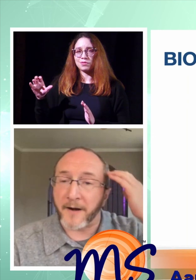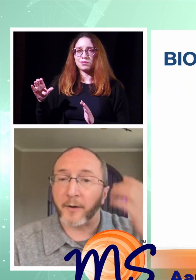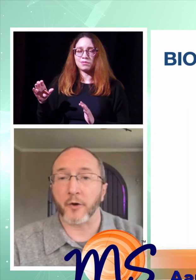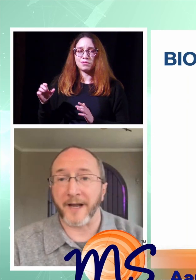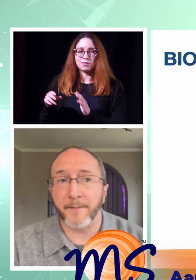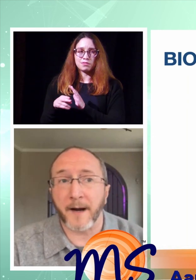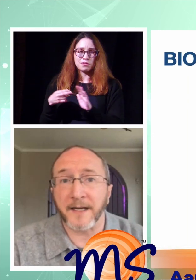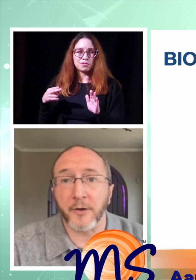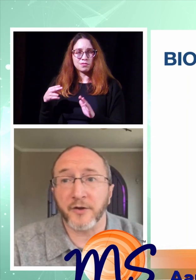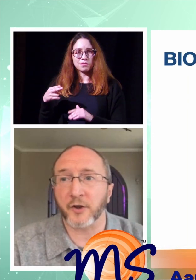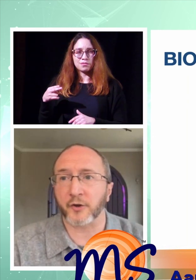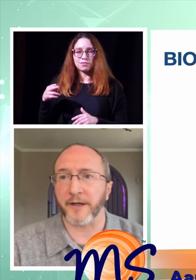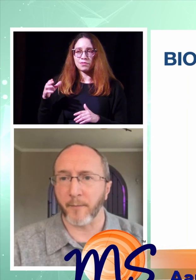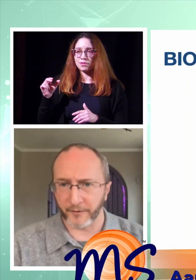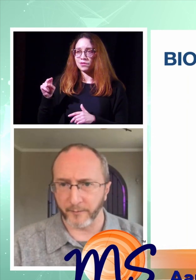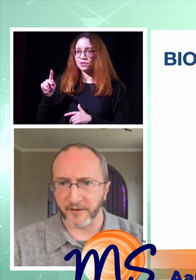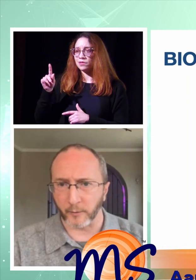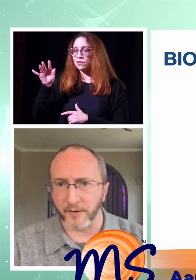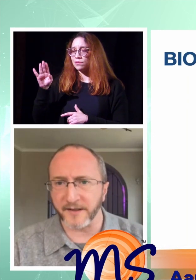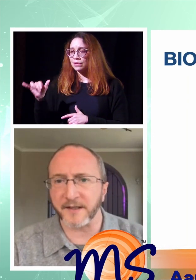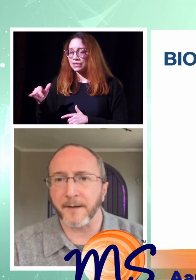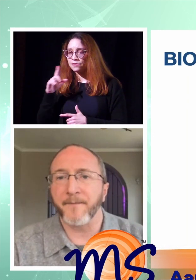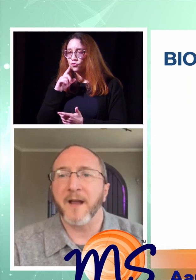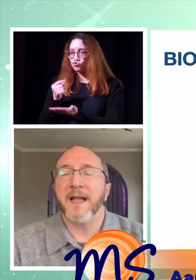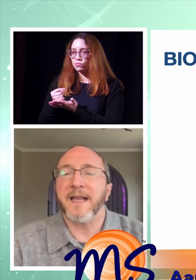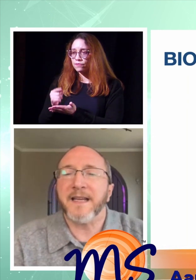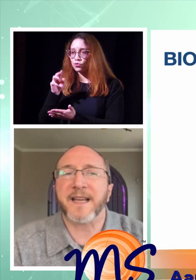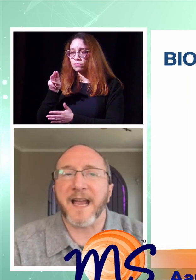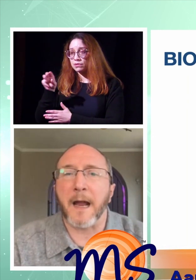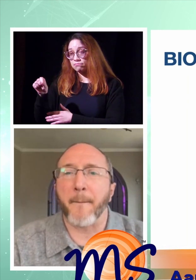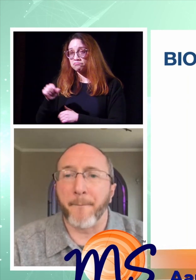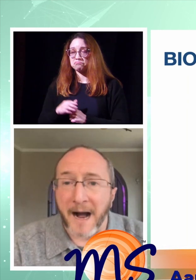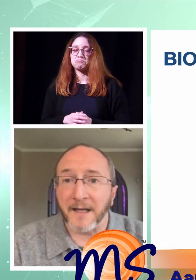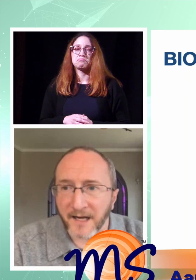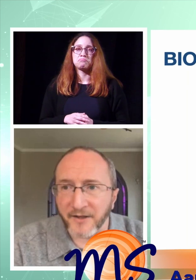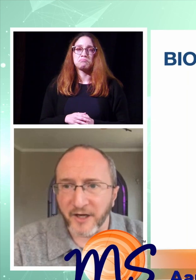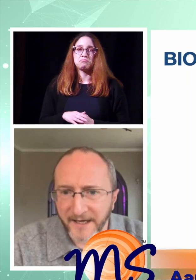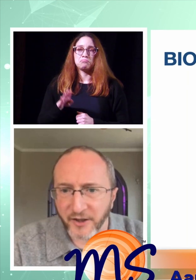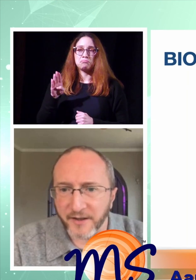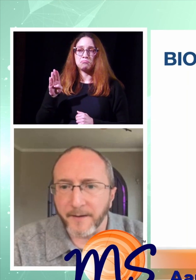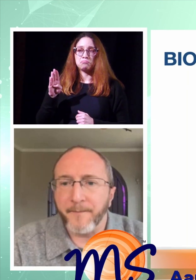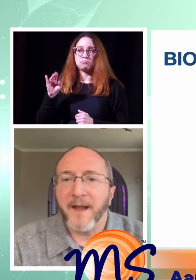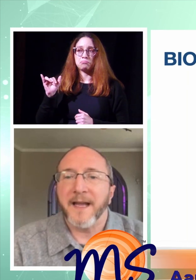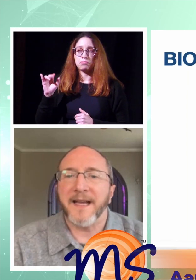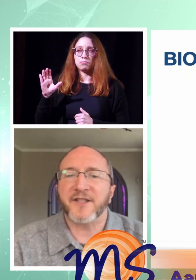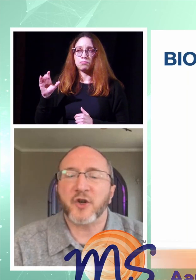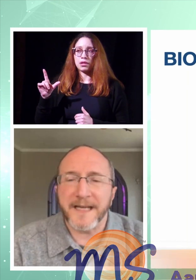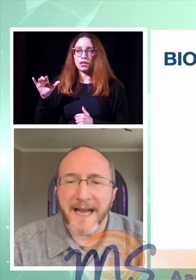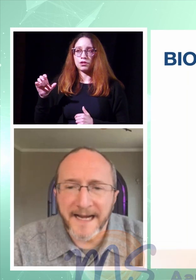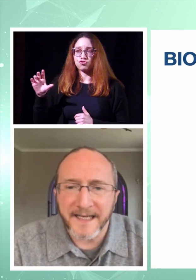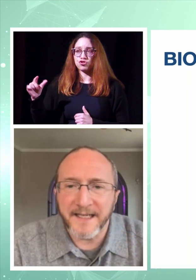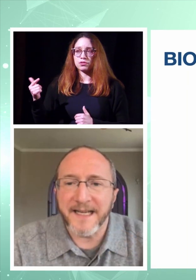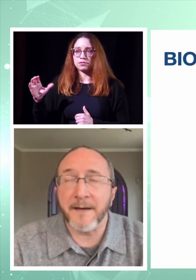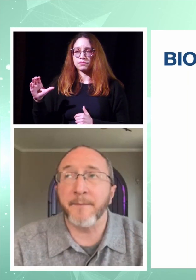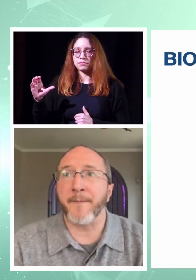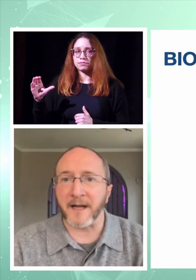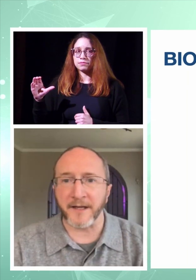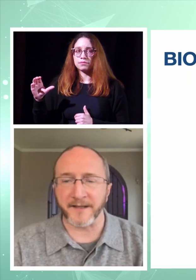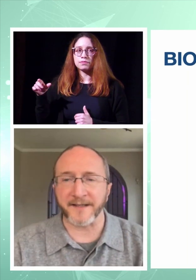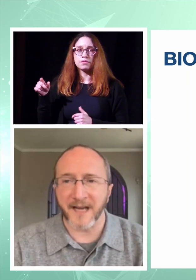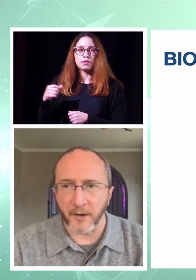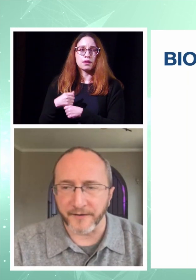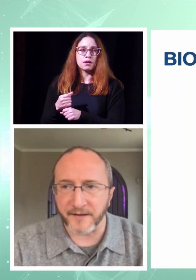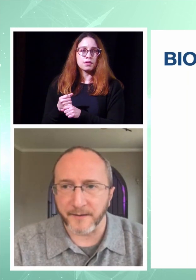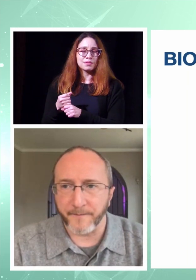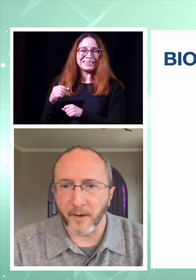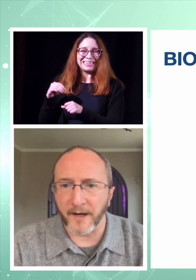off-label monoclonal antibody used to treat multiple sclerosis, is a biologic agent. It's created in